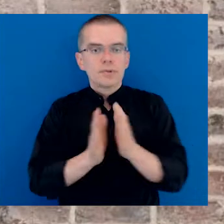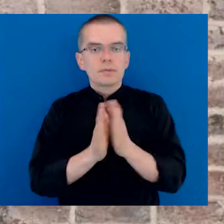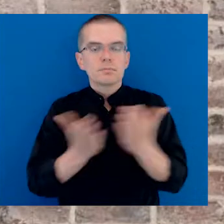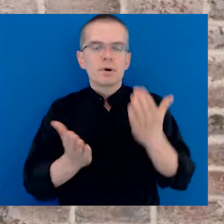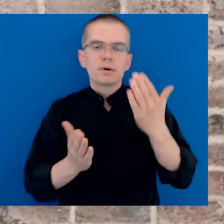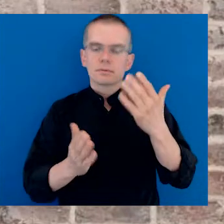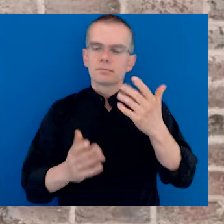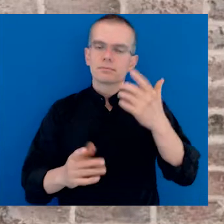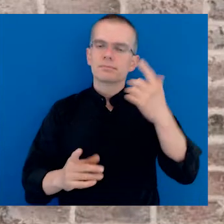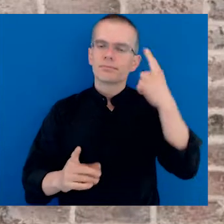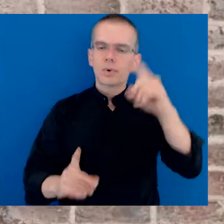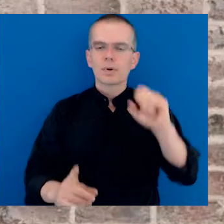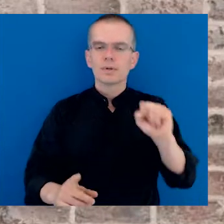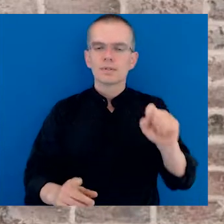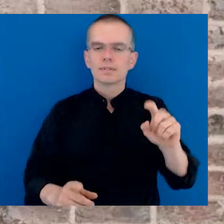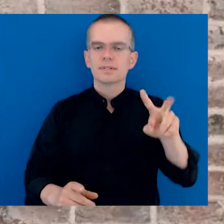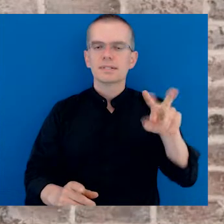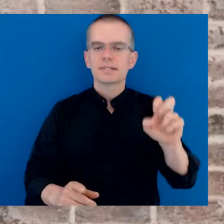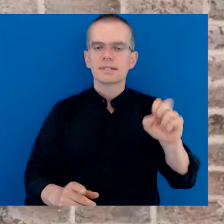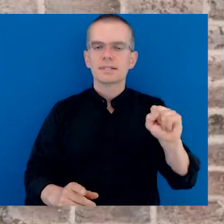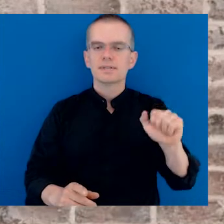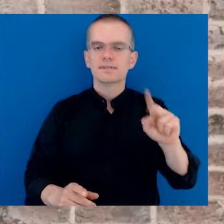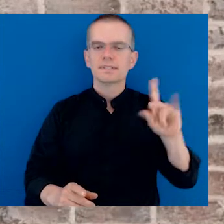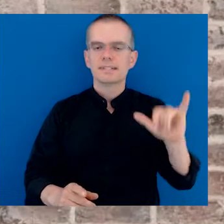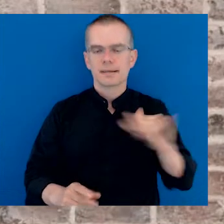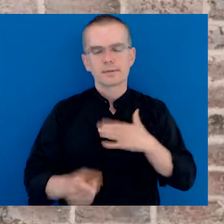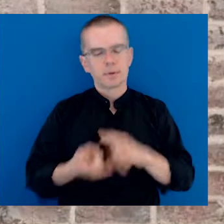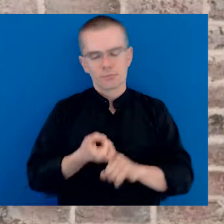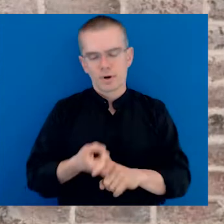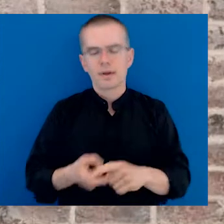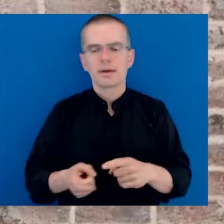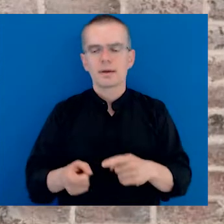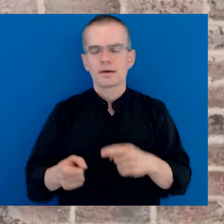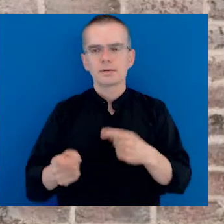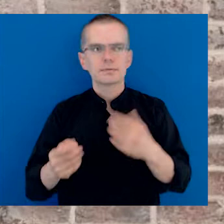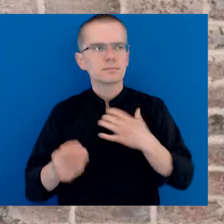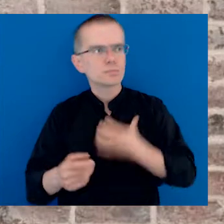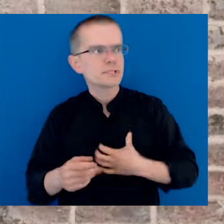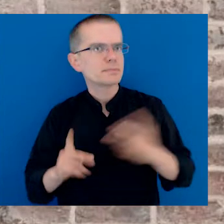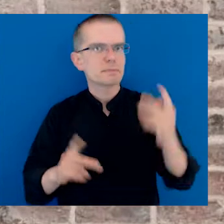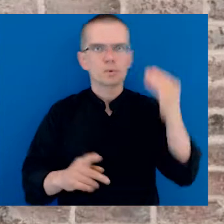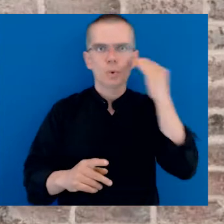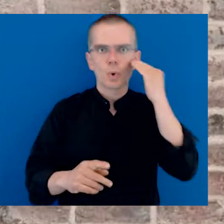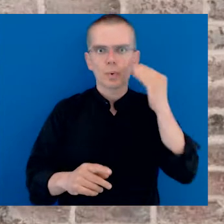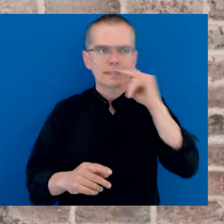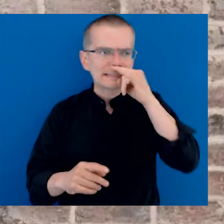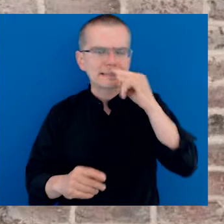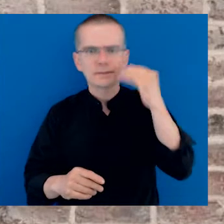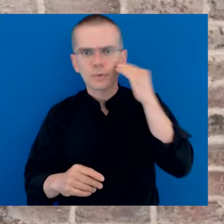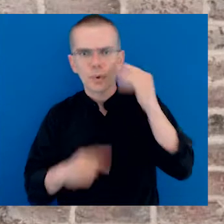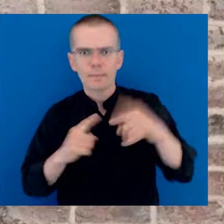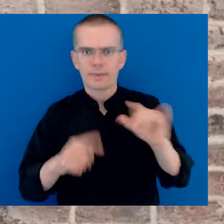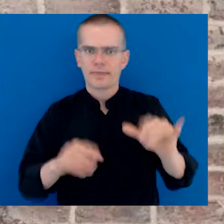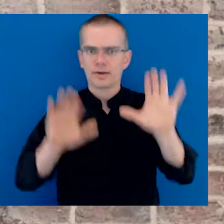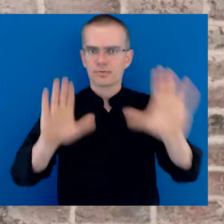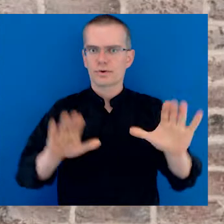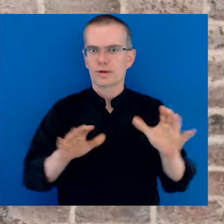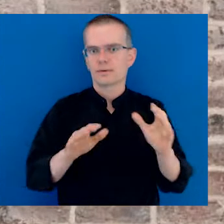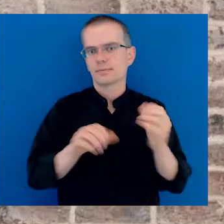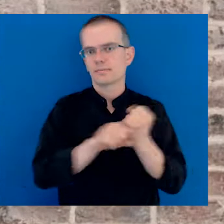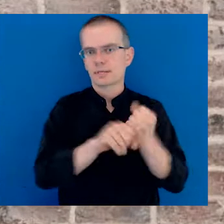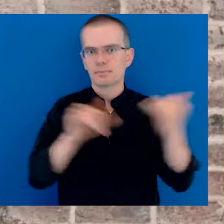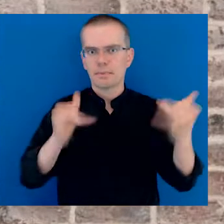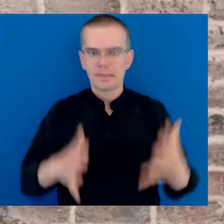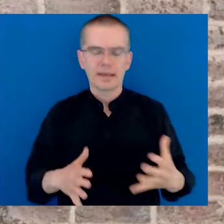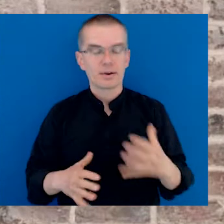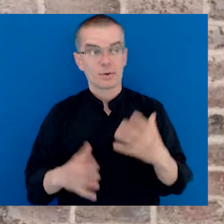Steve Sandy, who was deaf and wanted kids to know about this great deaf baseball player. Actually, one of Steve's dreams is for William Hoy to get in the National